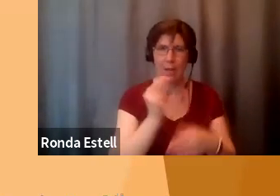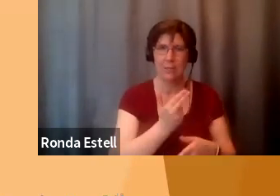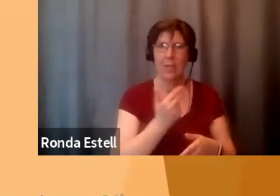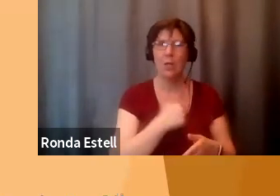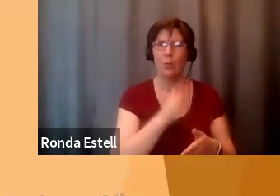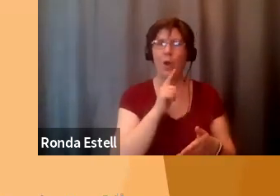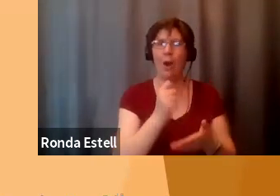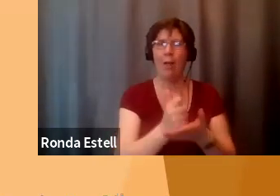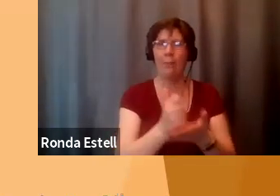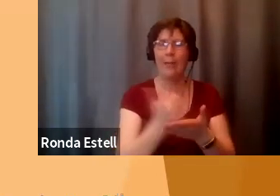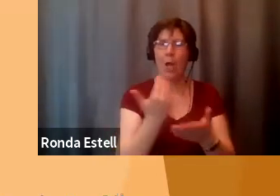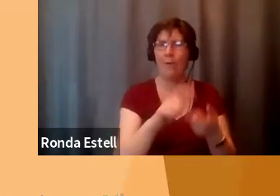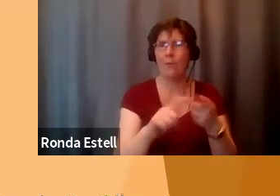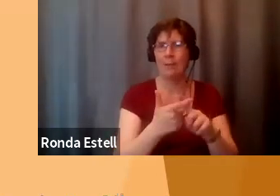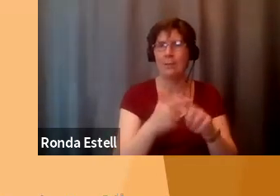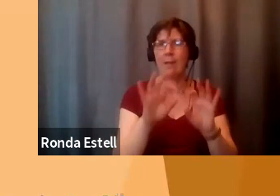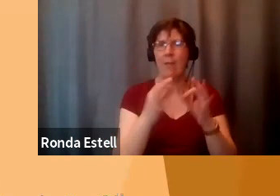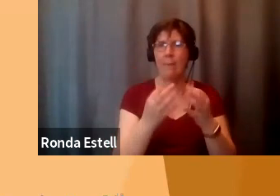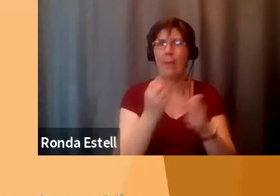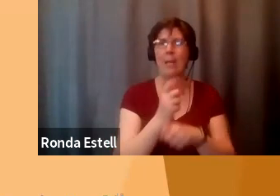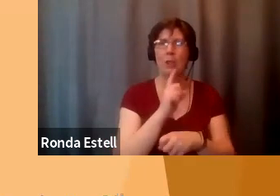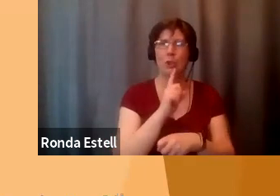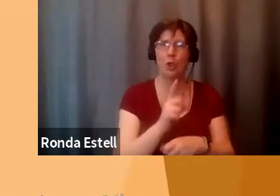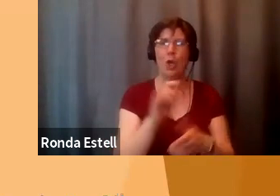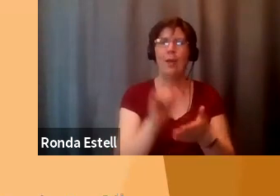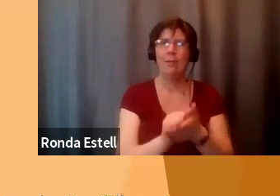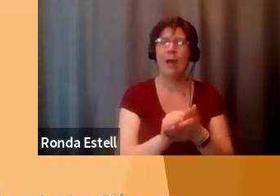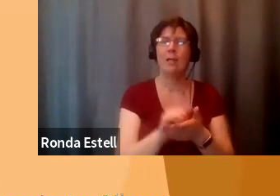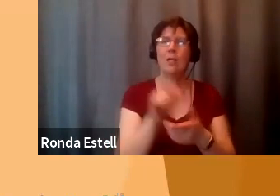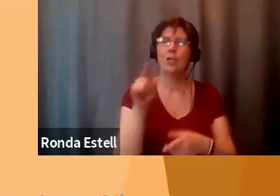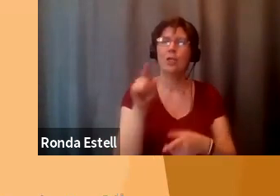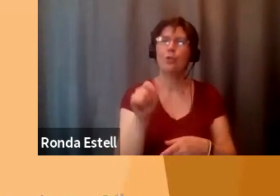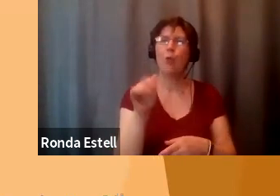our friends and family, making sure that you are